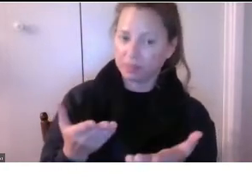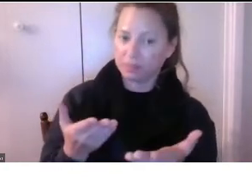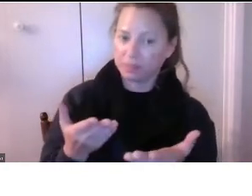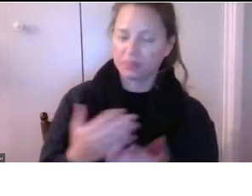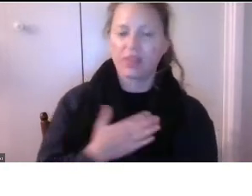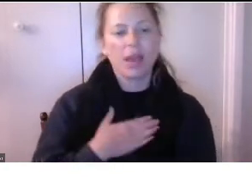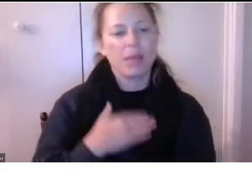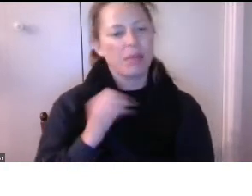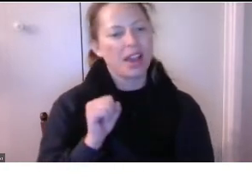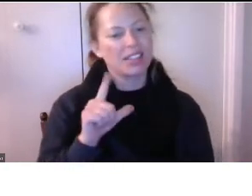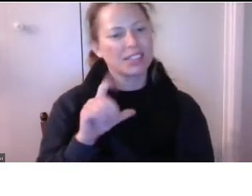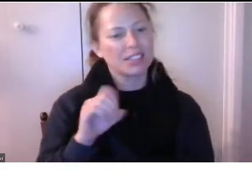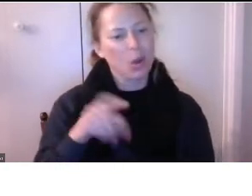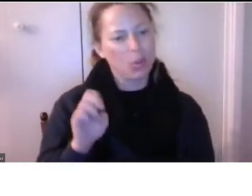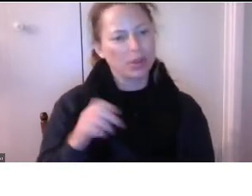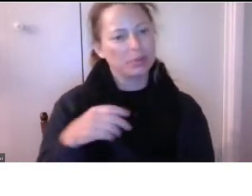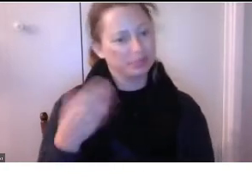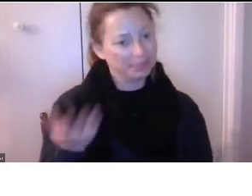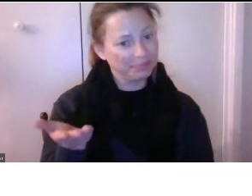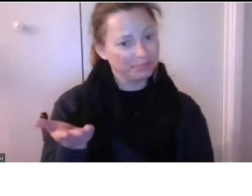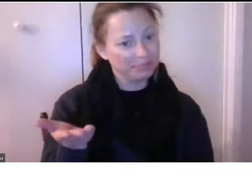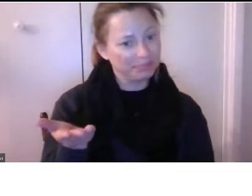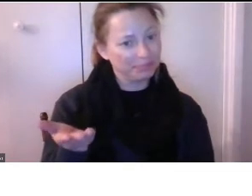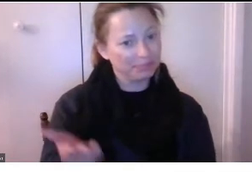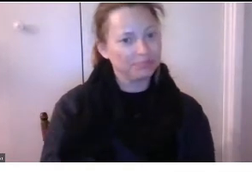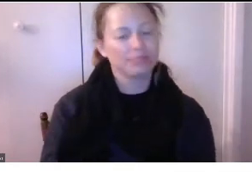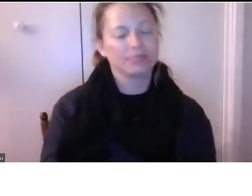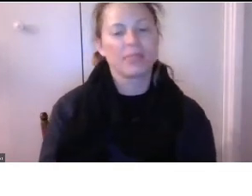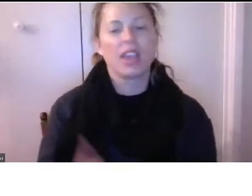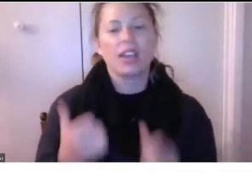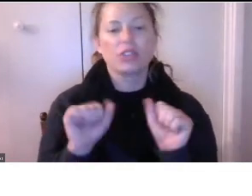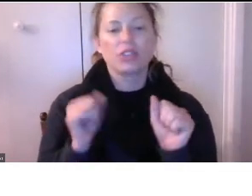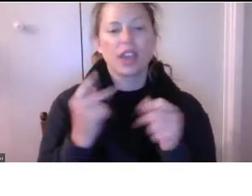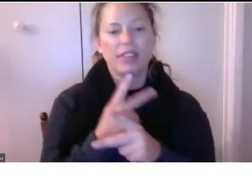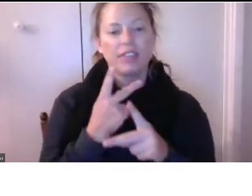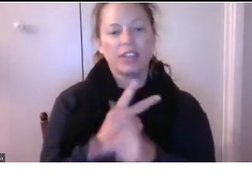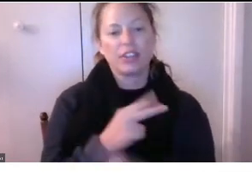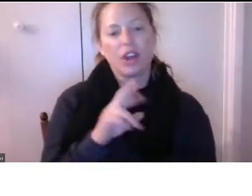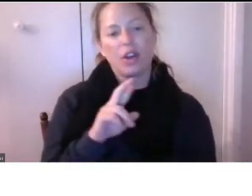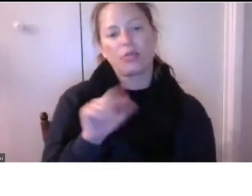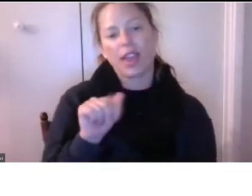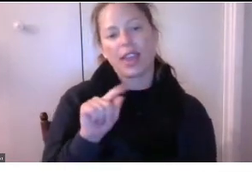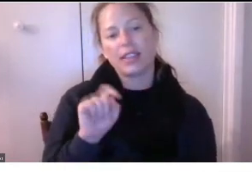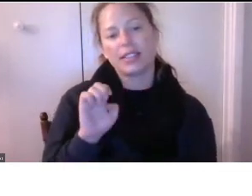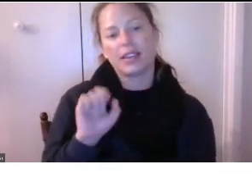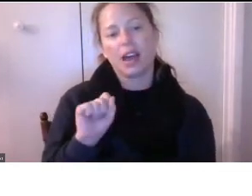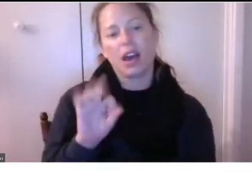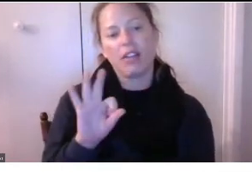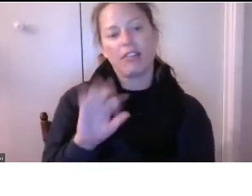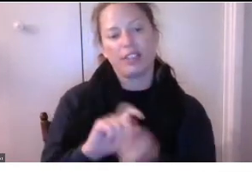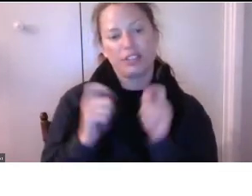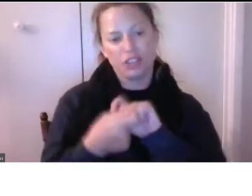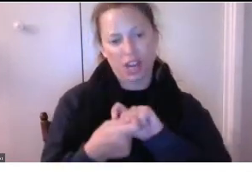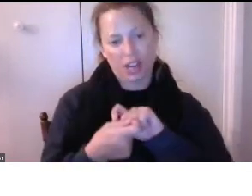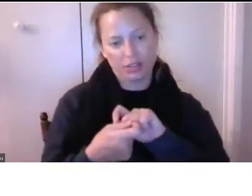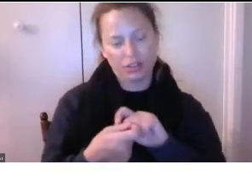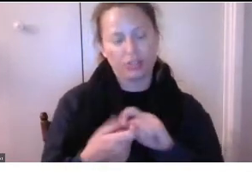and this is my slope. Okay, so I'm trying to figure out what's that rate of change.